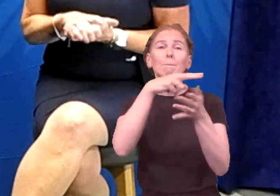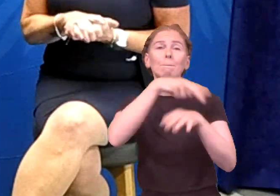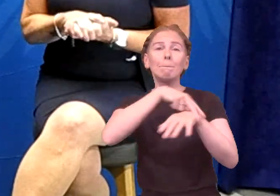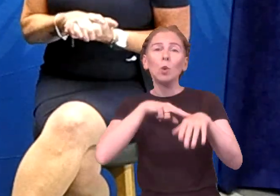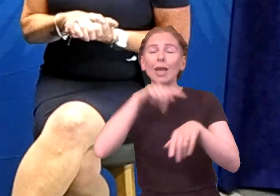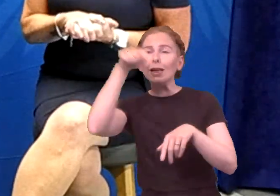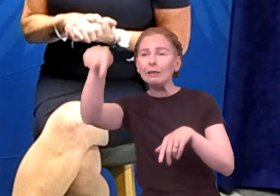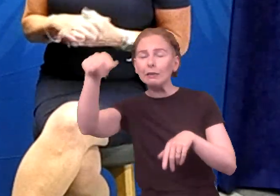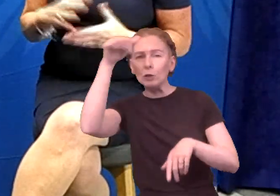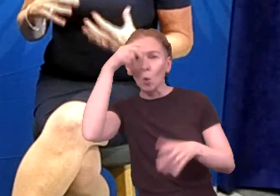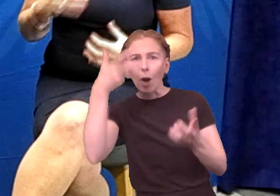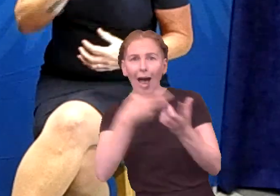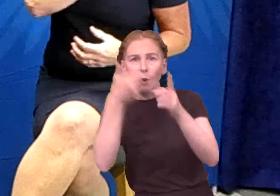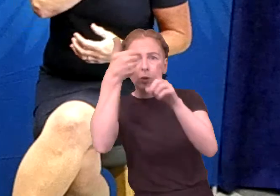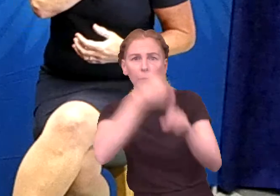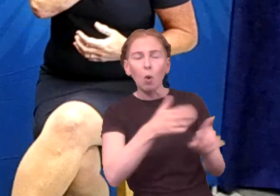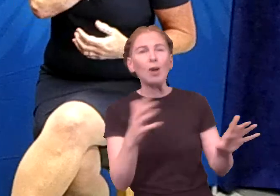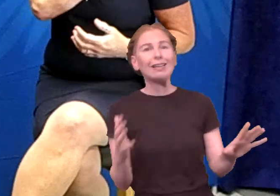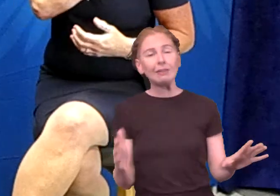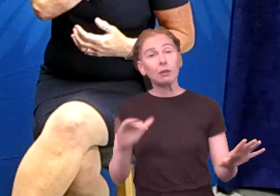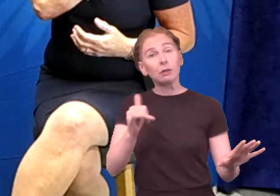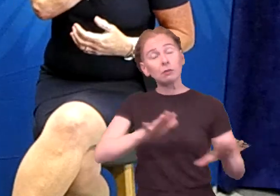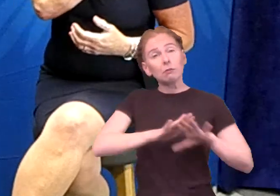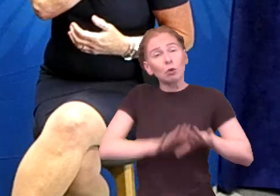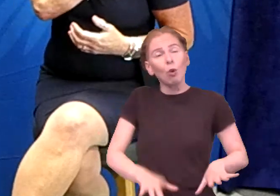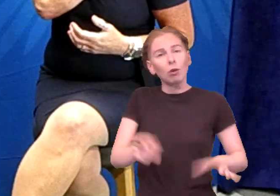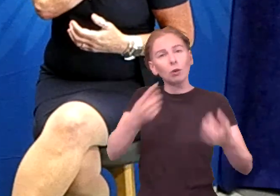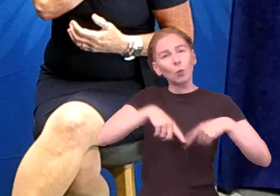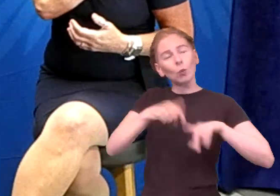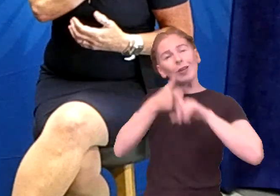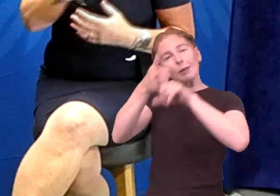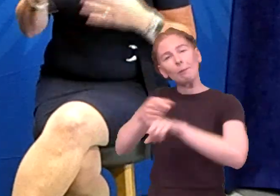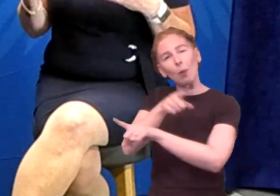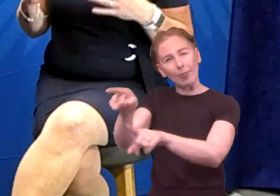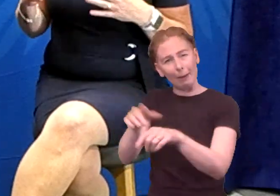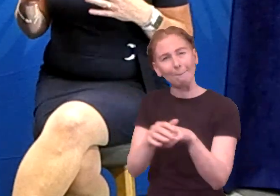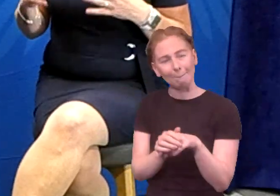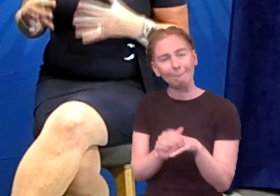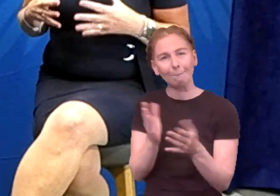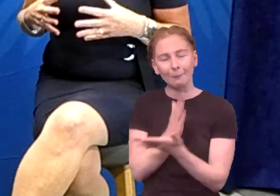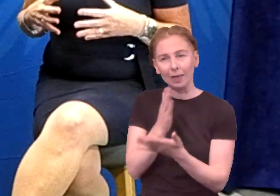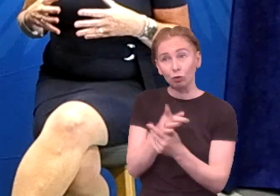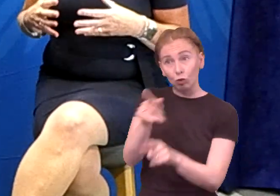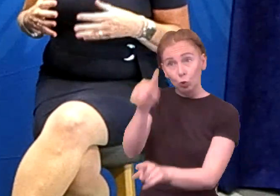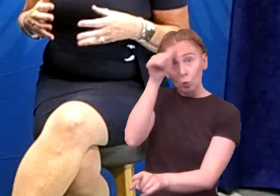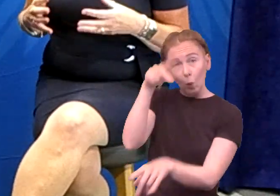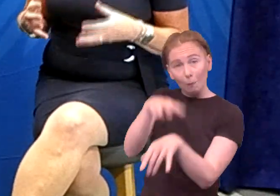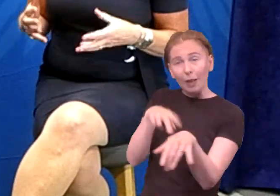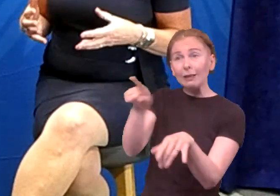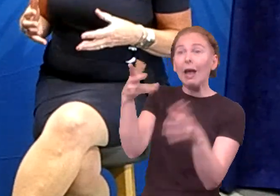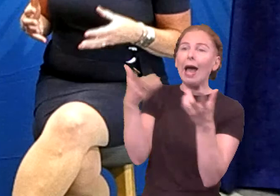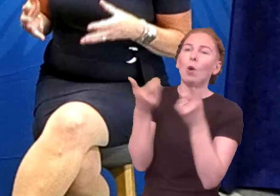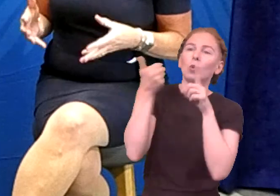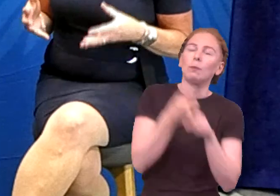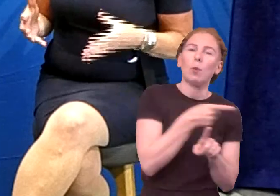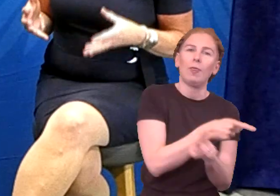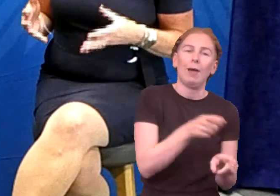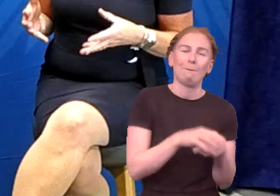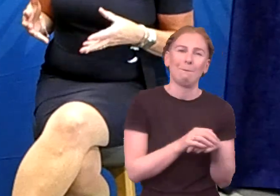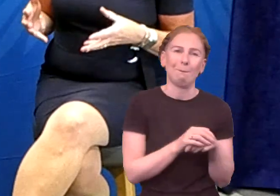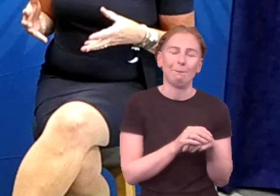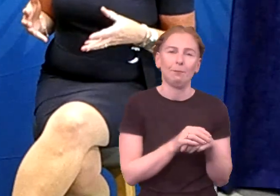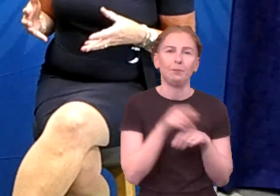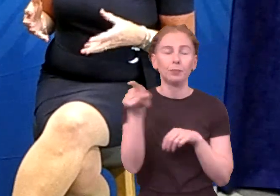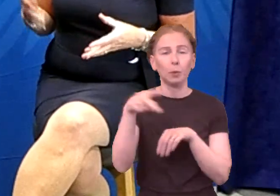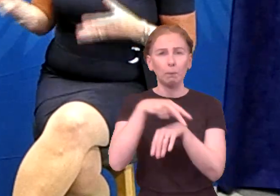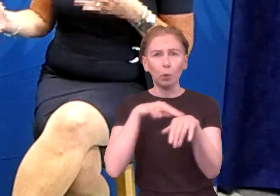it's really difficult, and we recognise from a police officer's perspective that, you know, it's hard enough to actually investigate this really